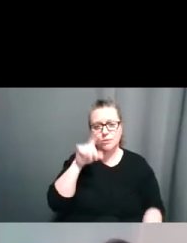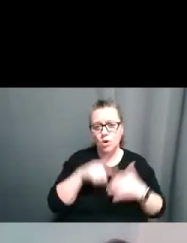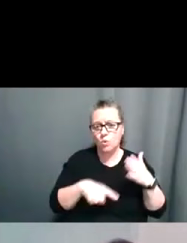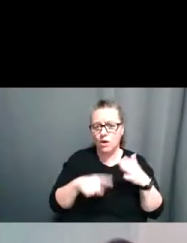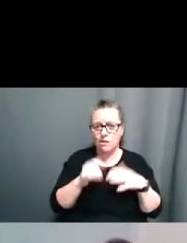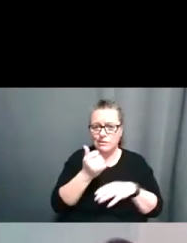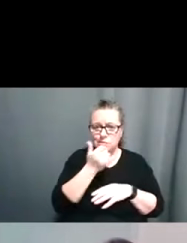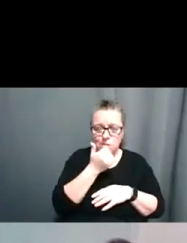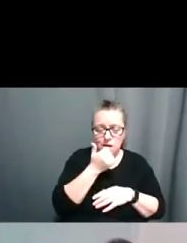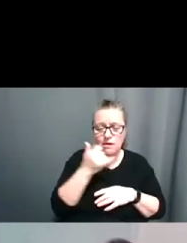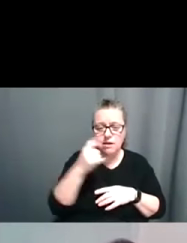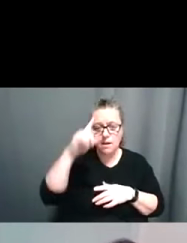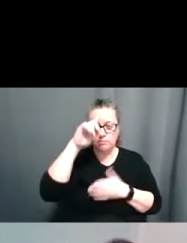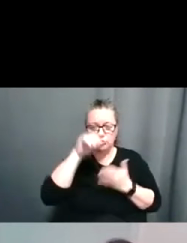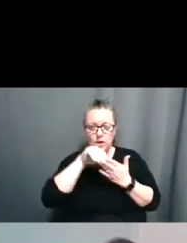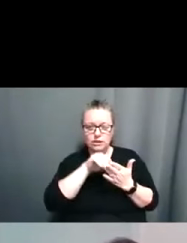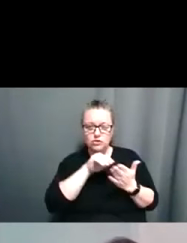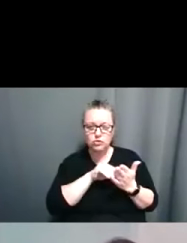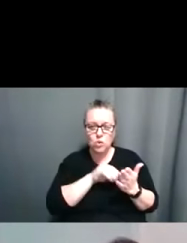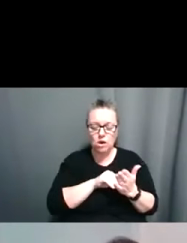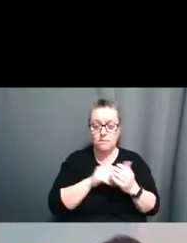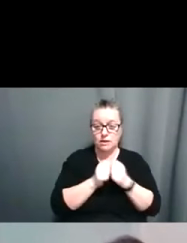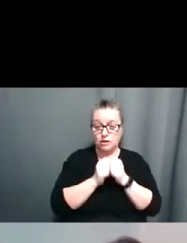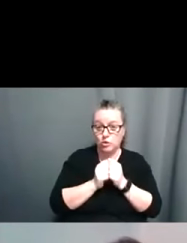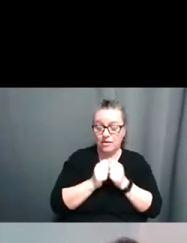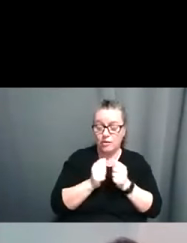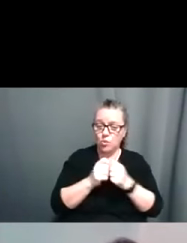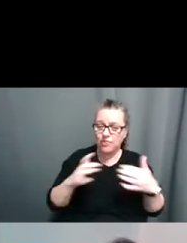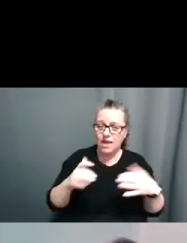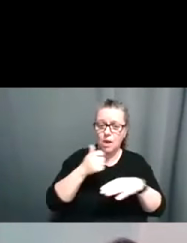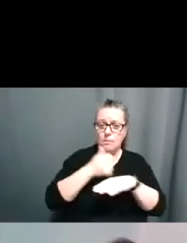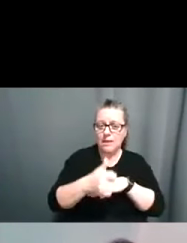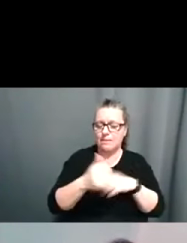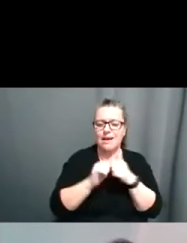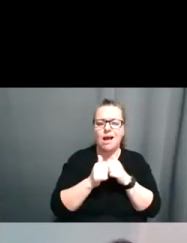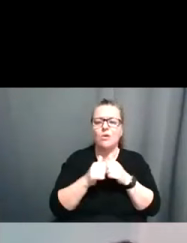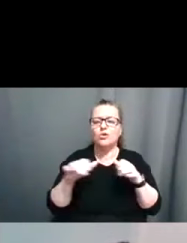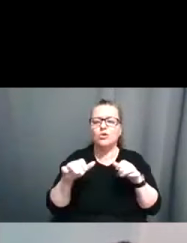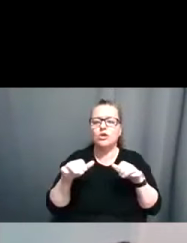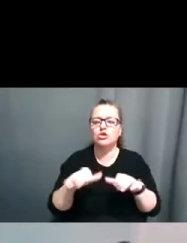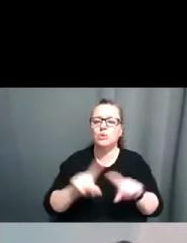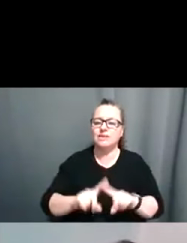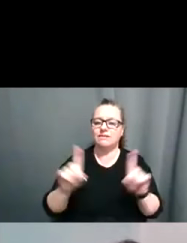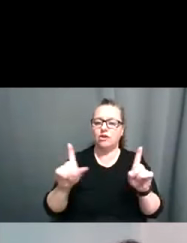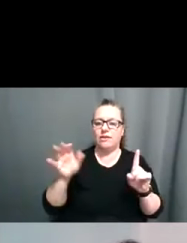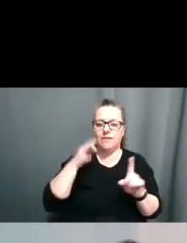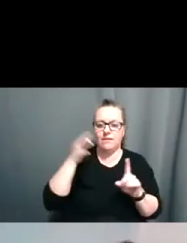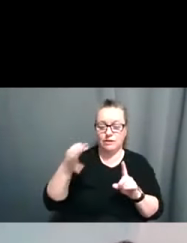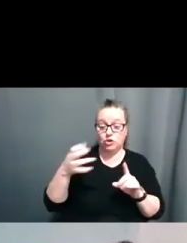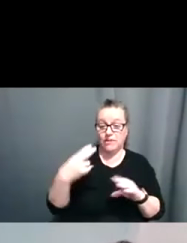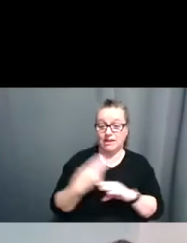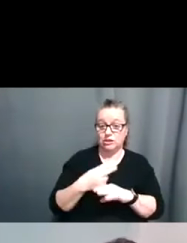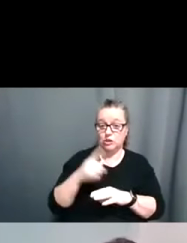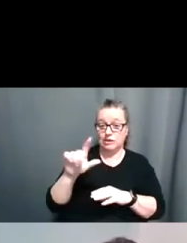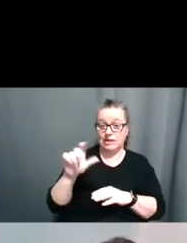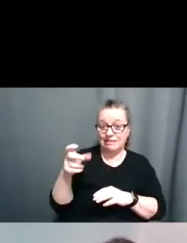right, and brainstorm together without blaming what you can do differently in the future. This is using lean thinking,